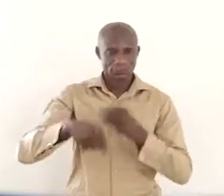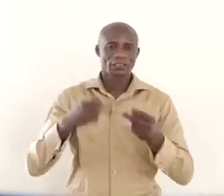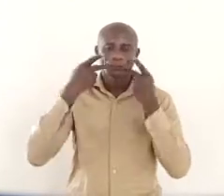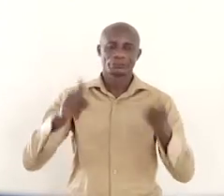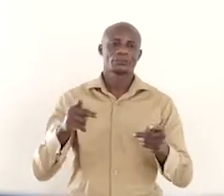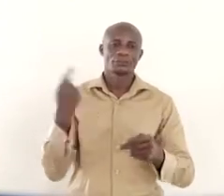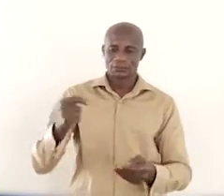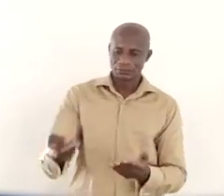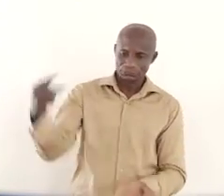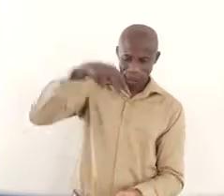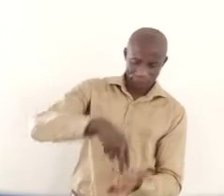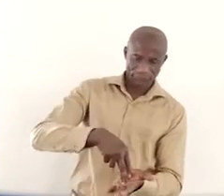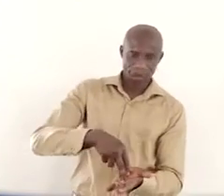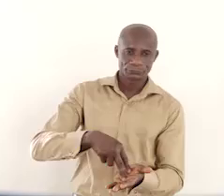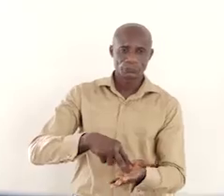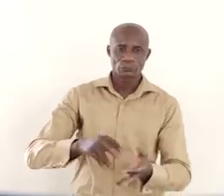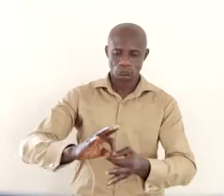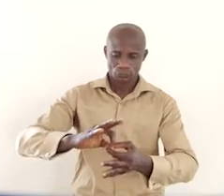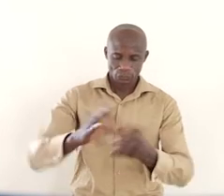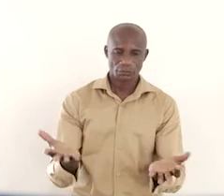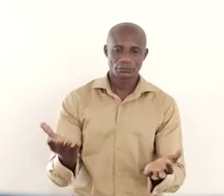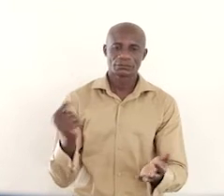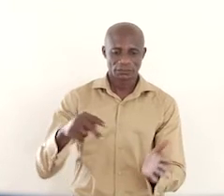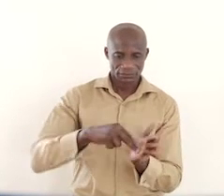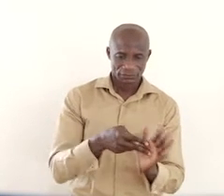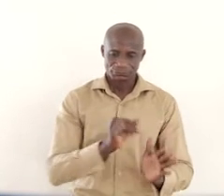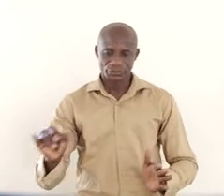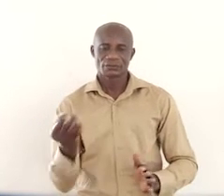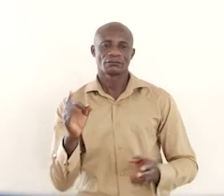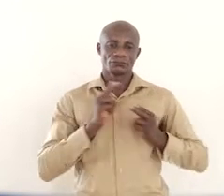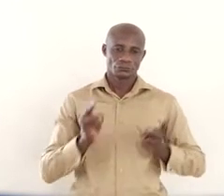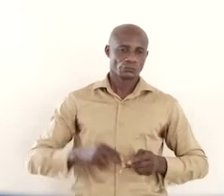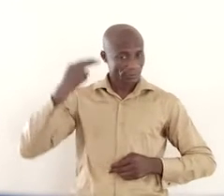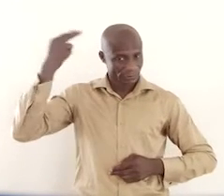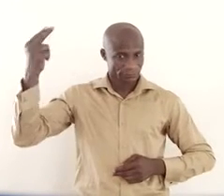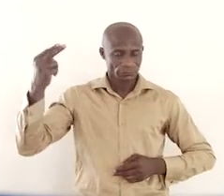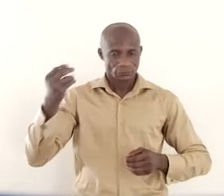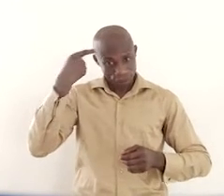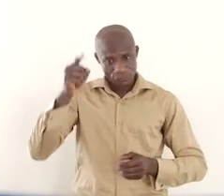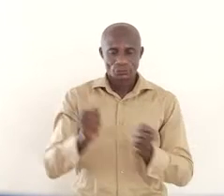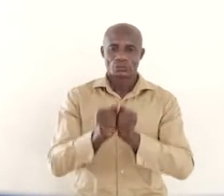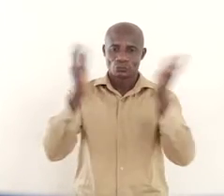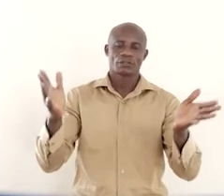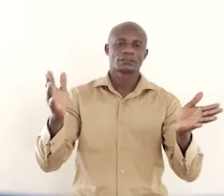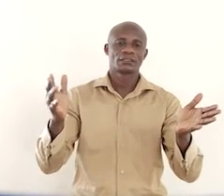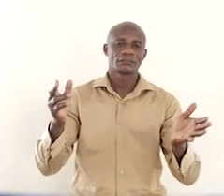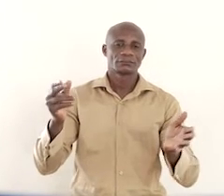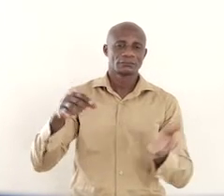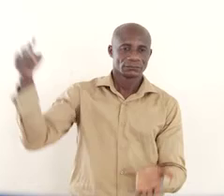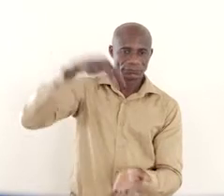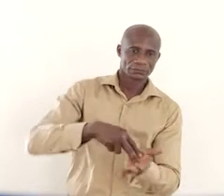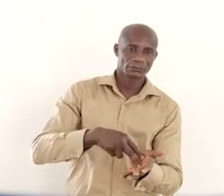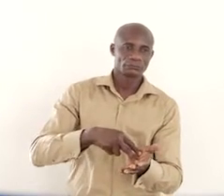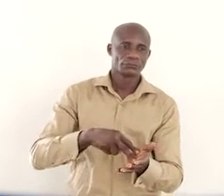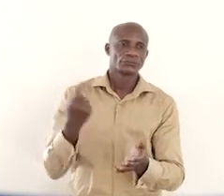rest. The resurrection unlocks the meaning of human history. For without the resurrection, the most